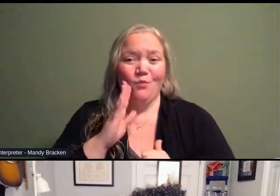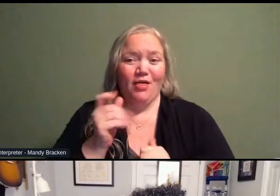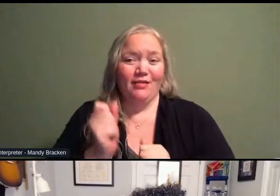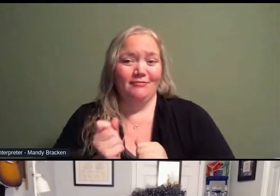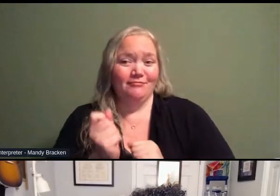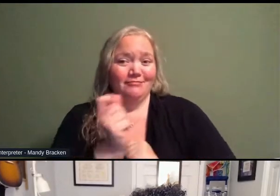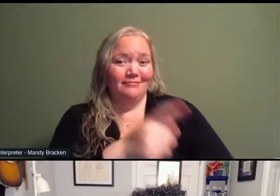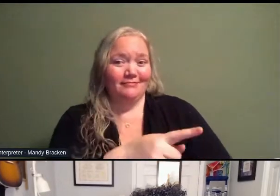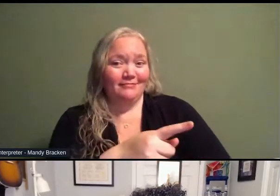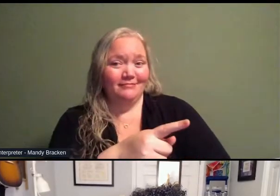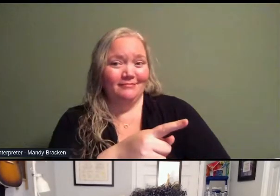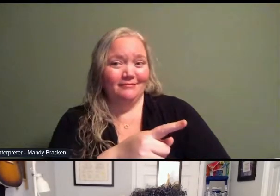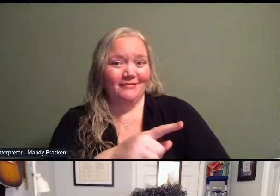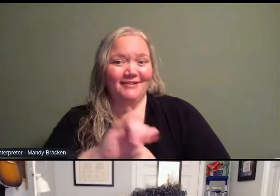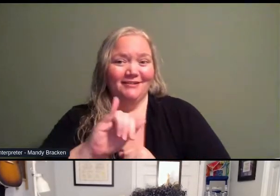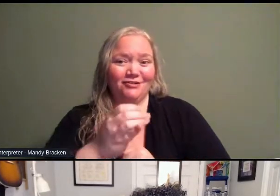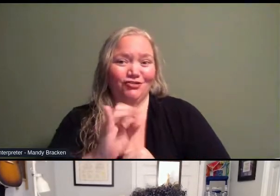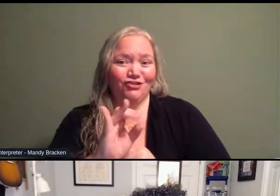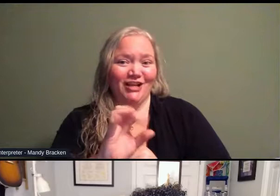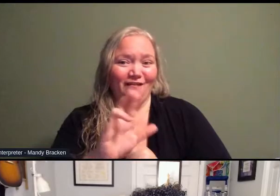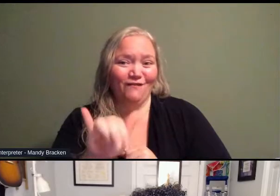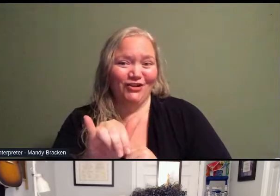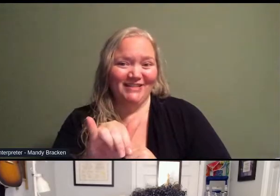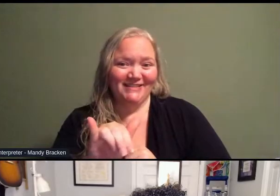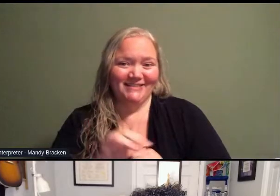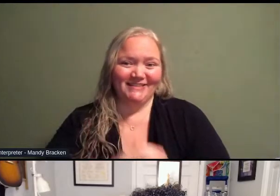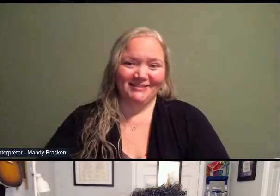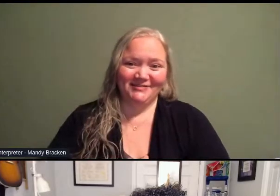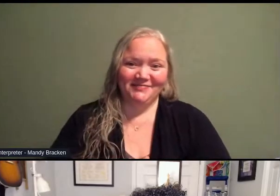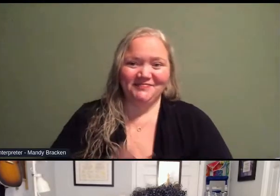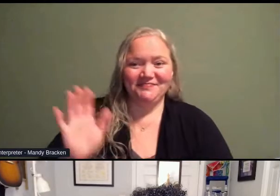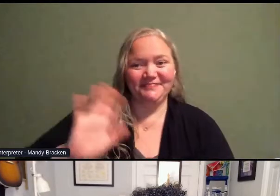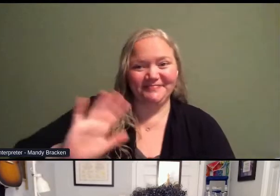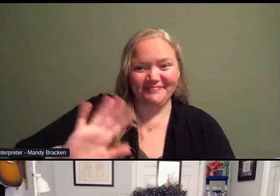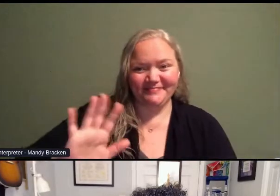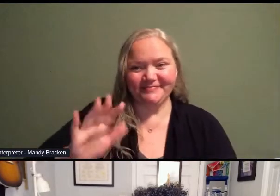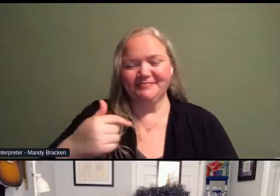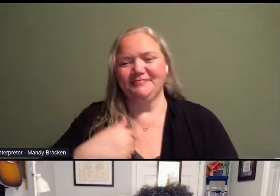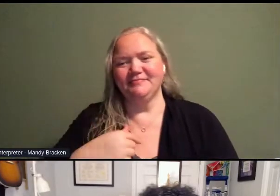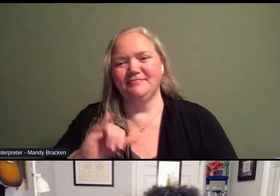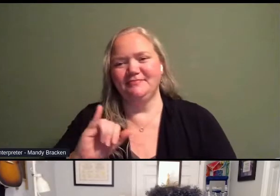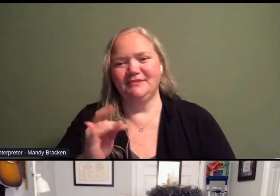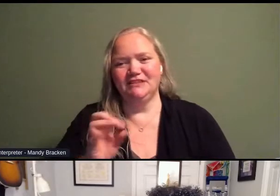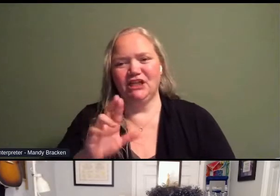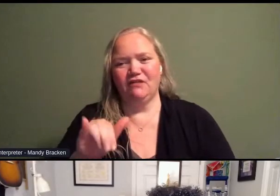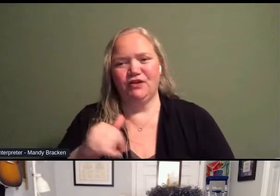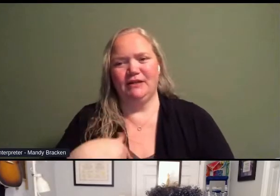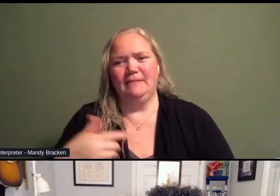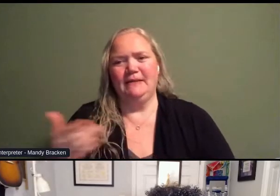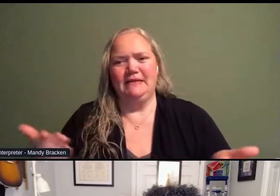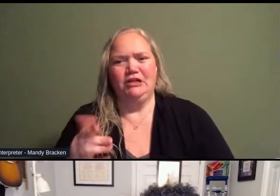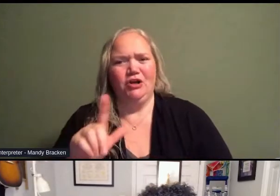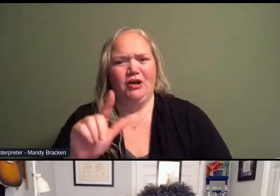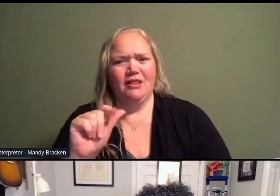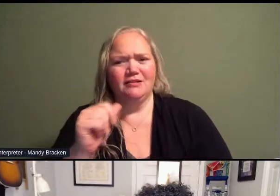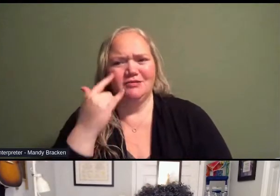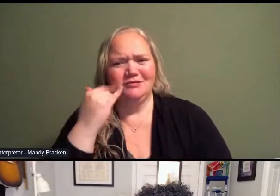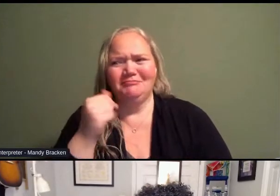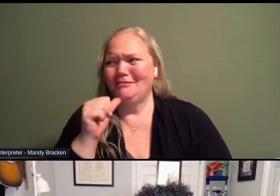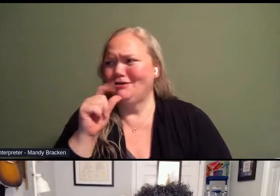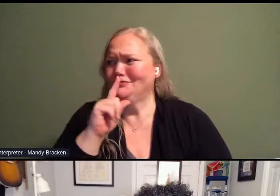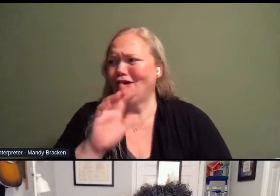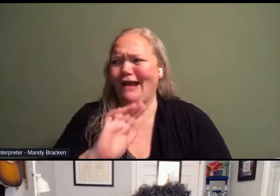Jeffrey. Hey, everybody. I'm Jeffrey here in Los Angeles. I'm not sure exactly how I got here, but I'm so happy to be here with all of you.